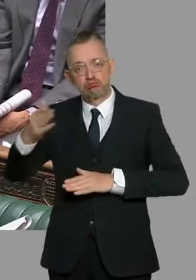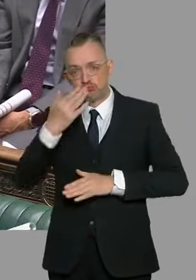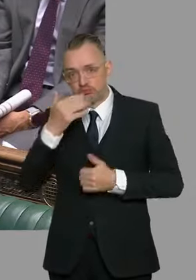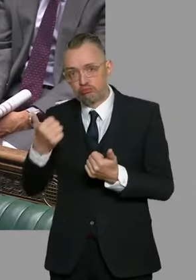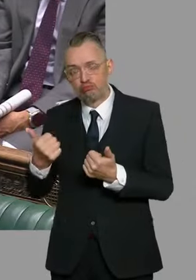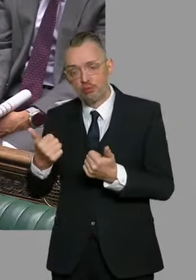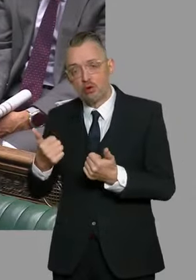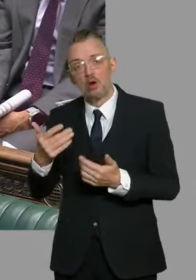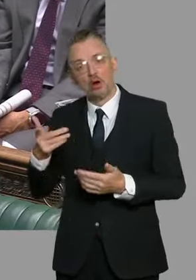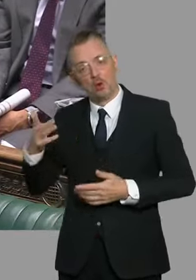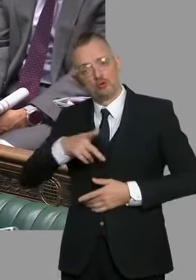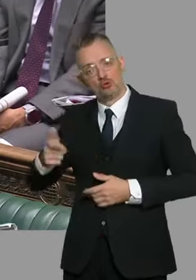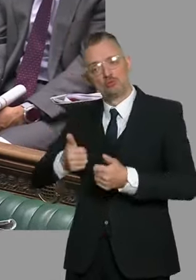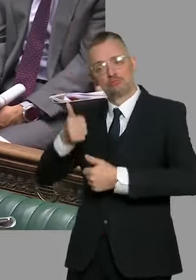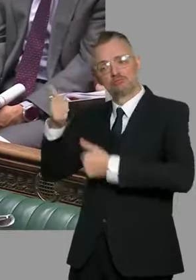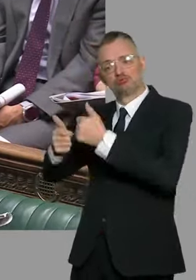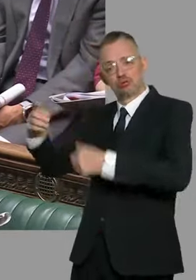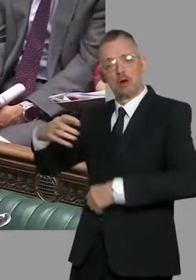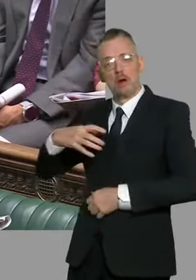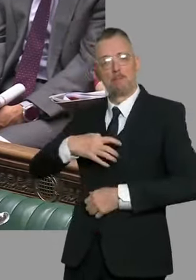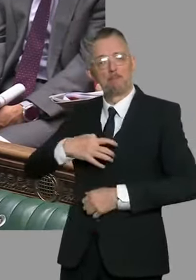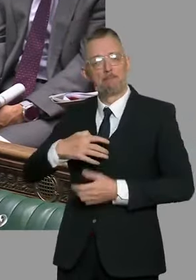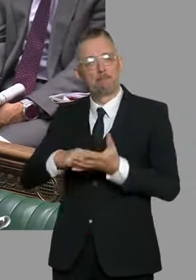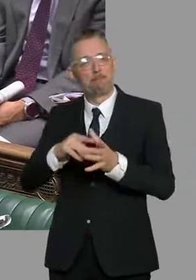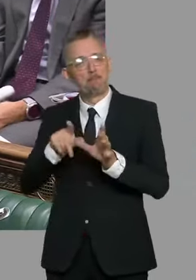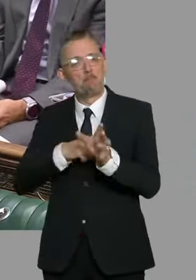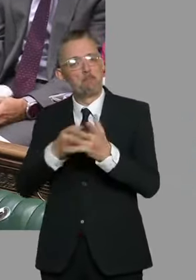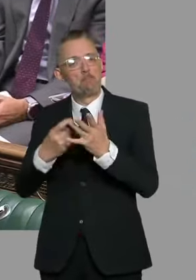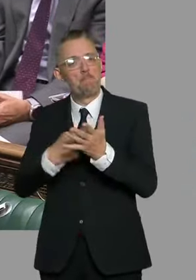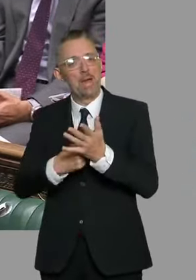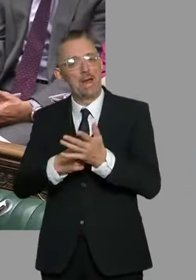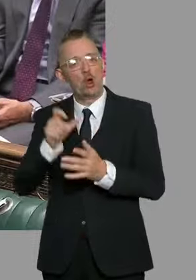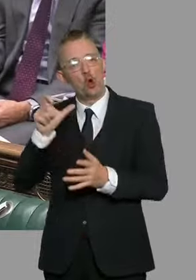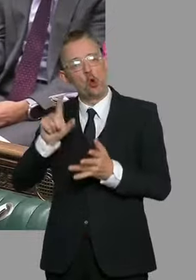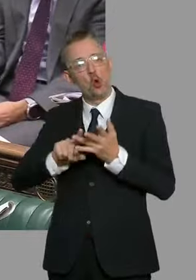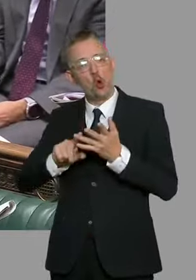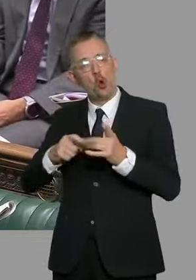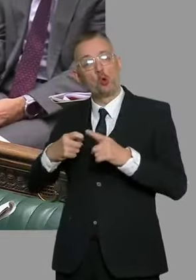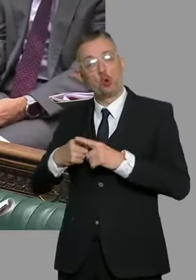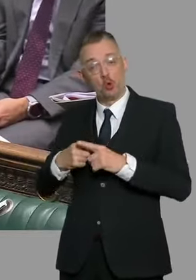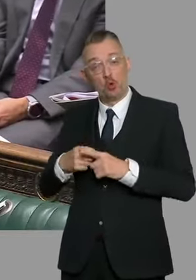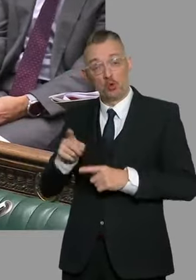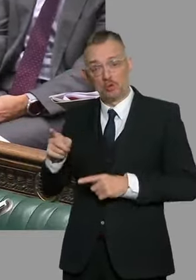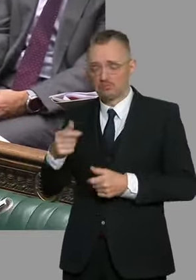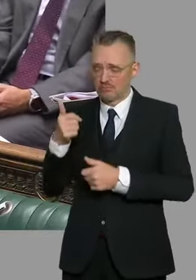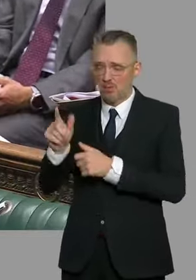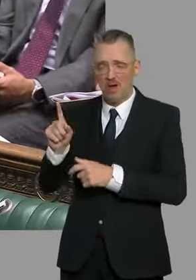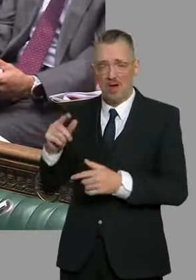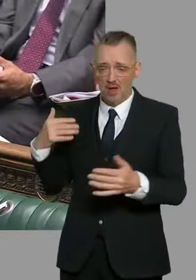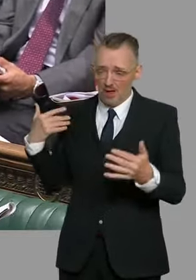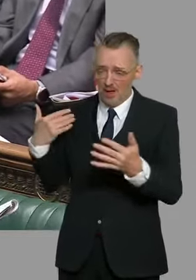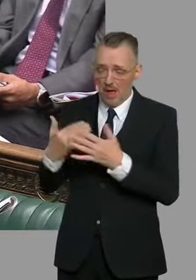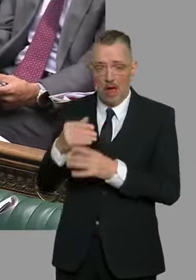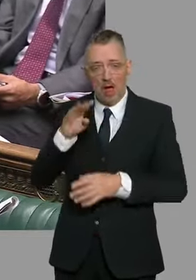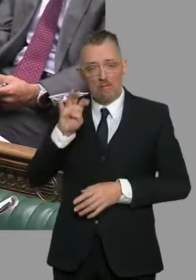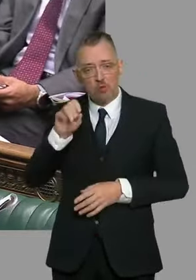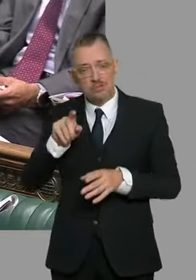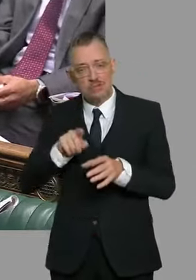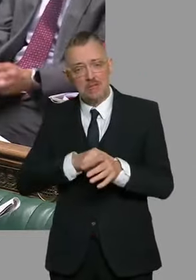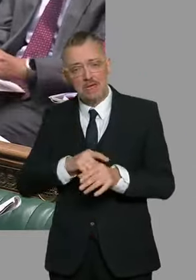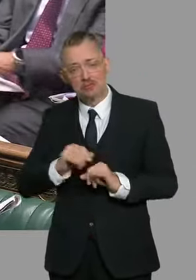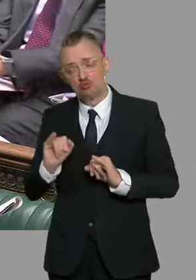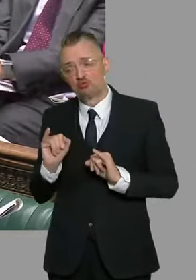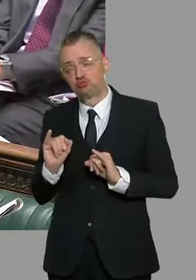recent successes. But after 14 years of Conservative austerity, can the Prime Minister confirm that